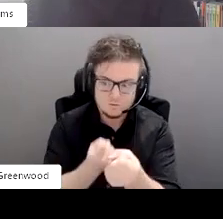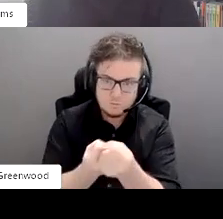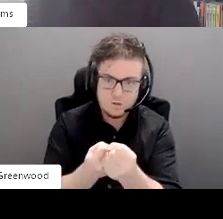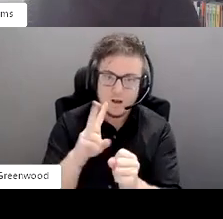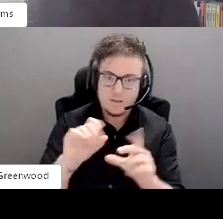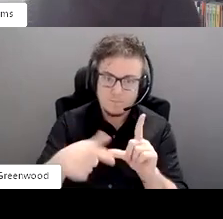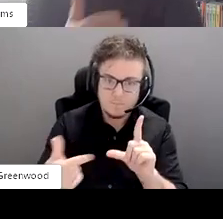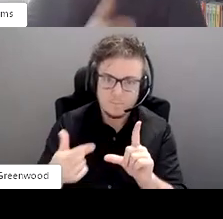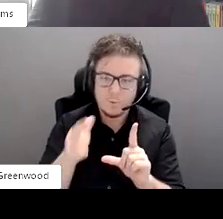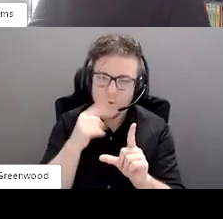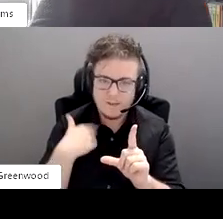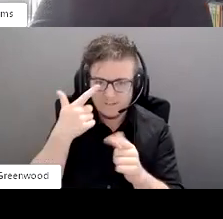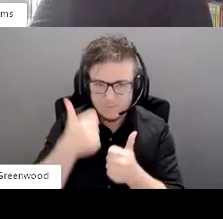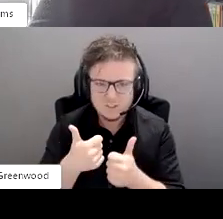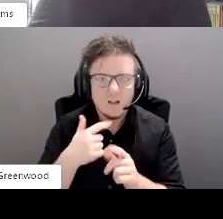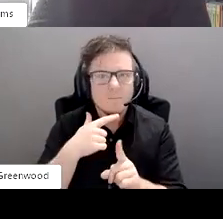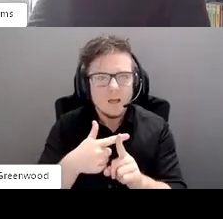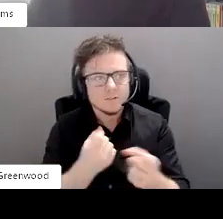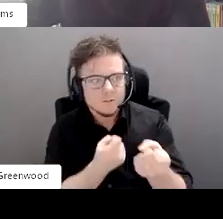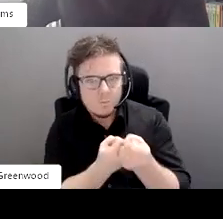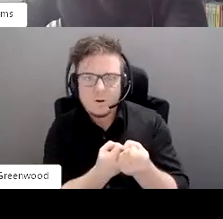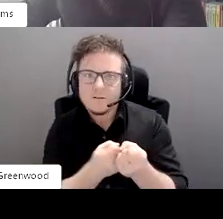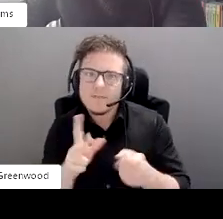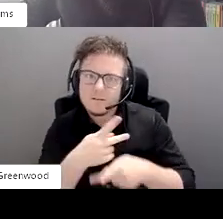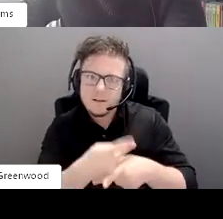living dementia, but the primary caregivers as well.